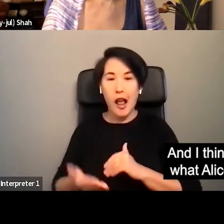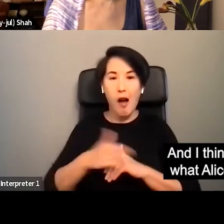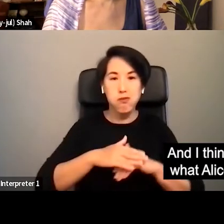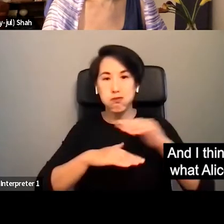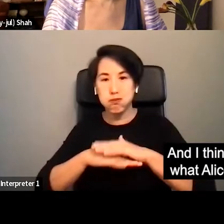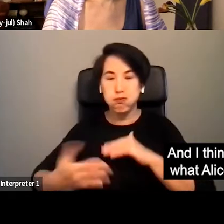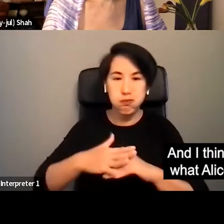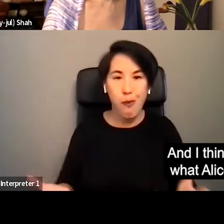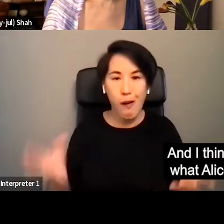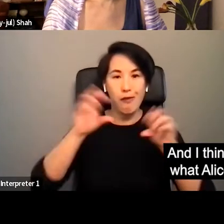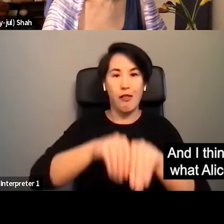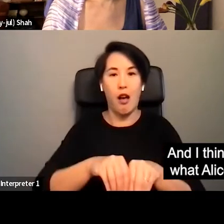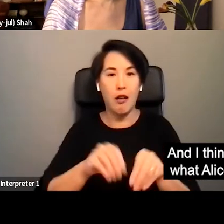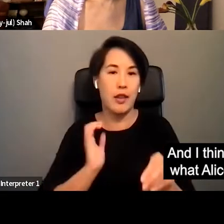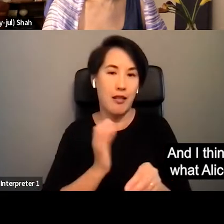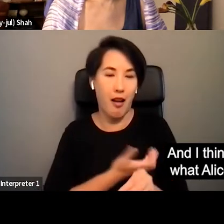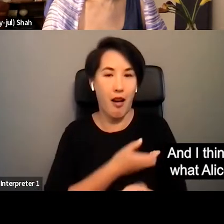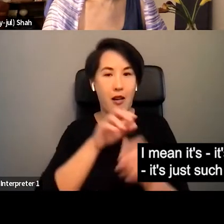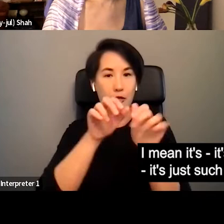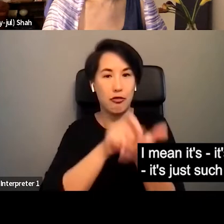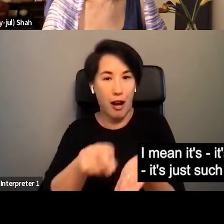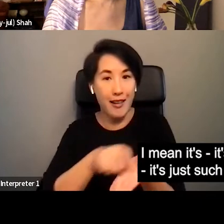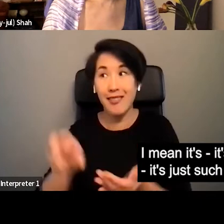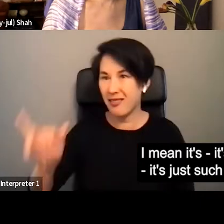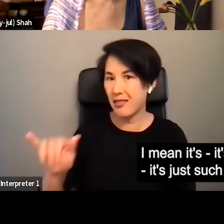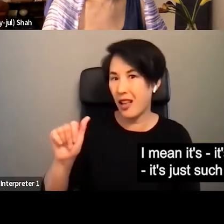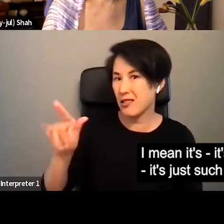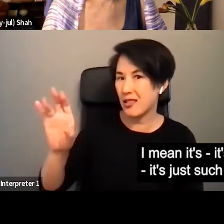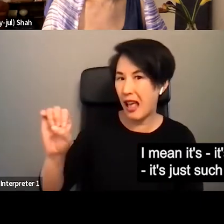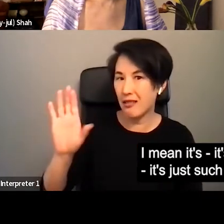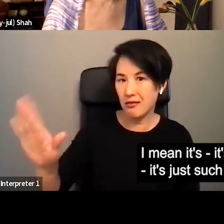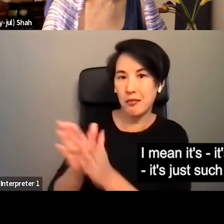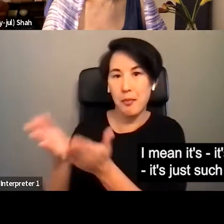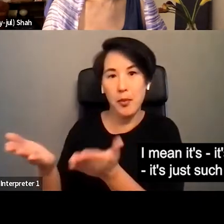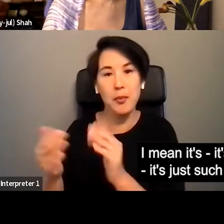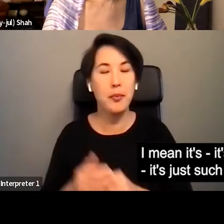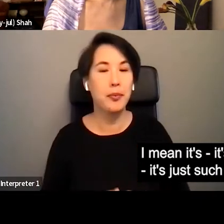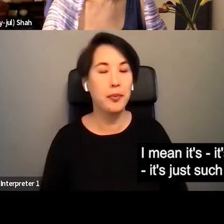think it's exactly what Alice's book does. I mean,